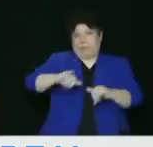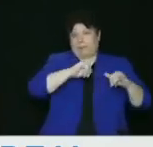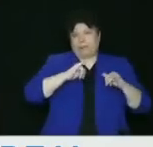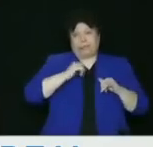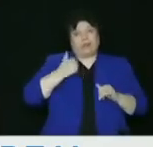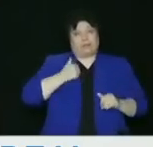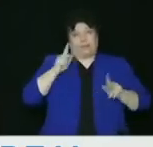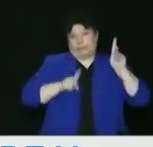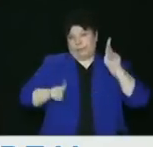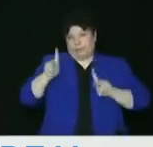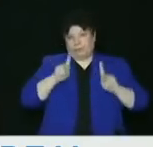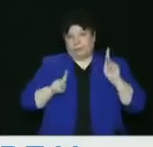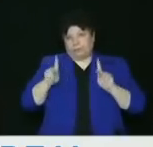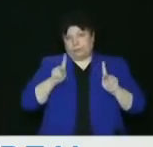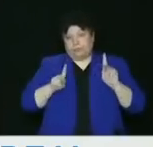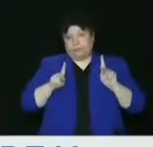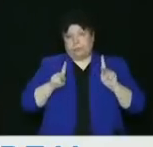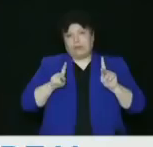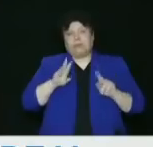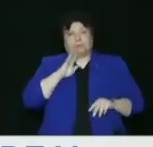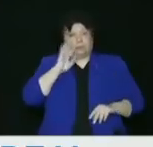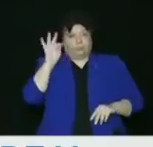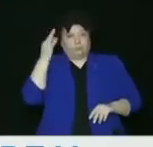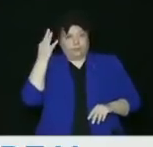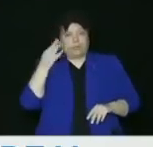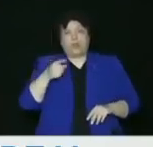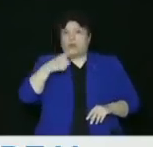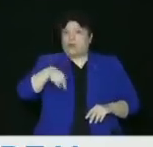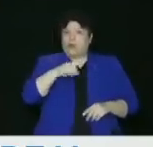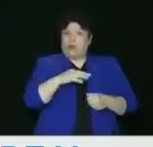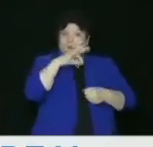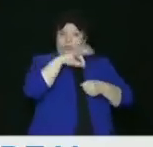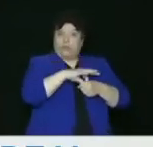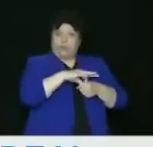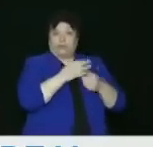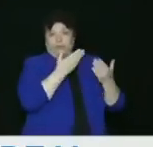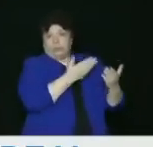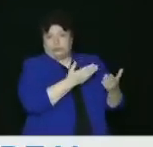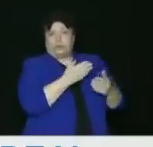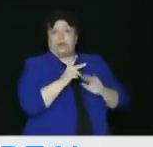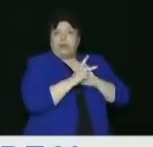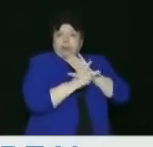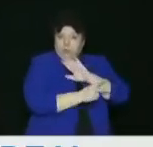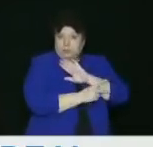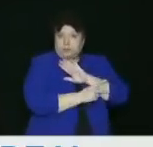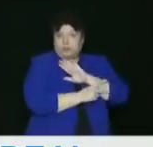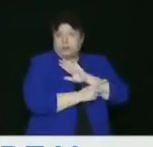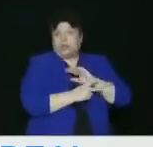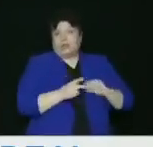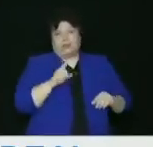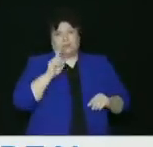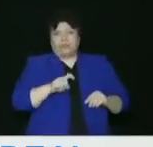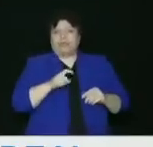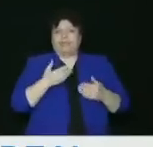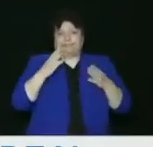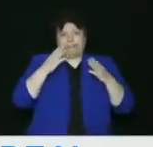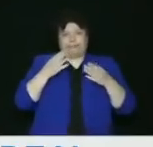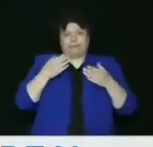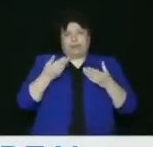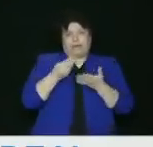Canadians said they wanted when they voted this Parliament in. We have to invest in